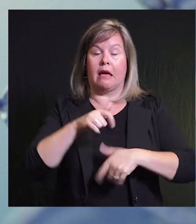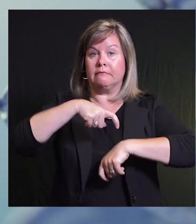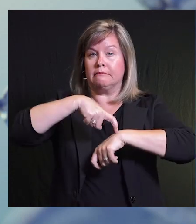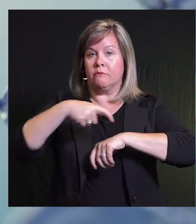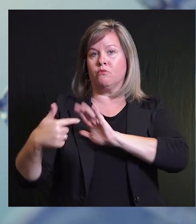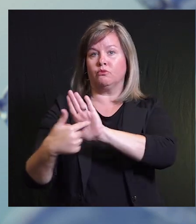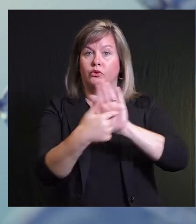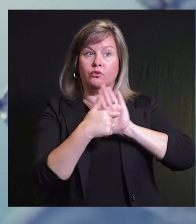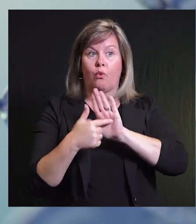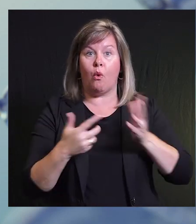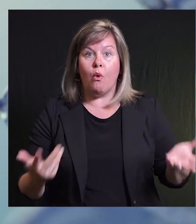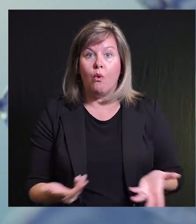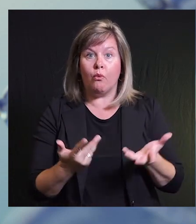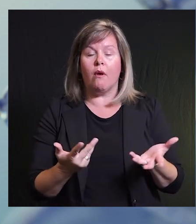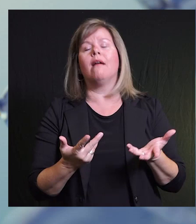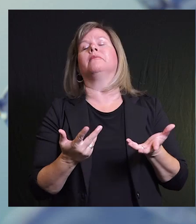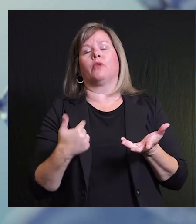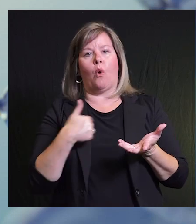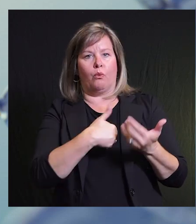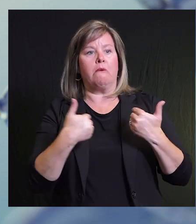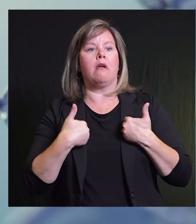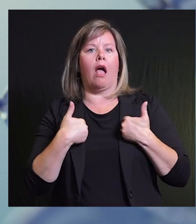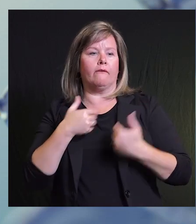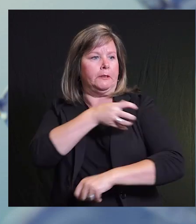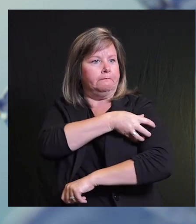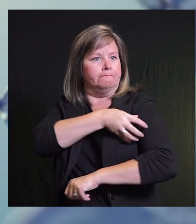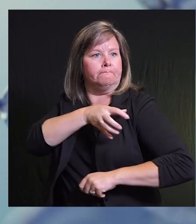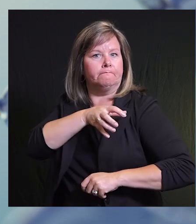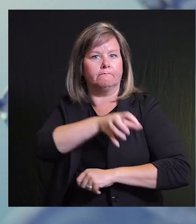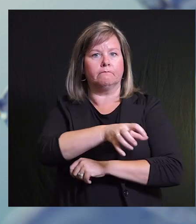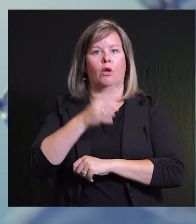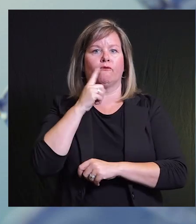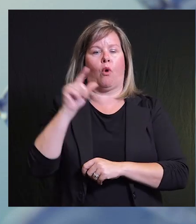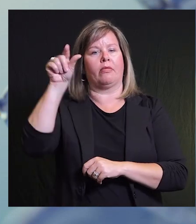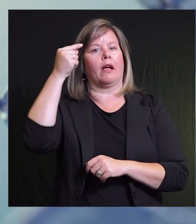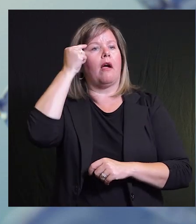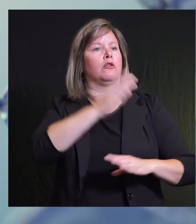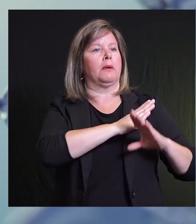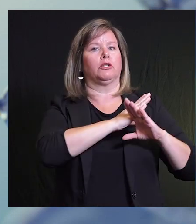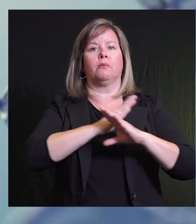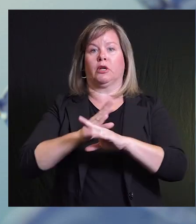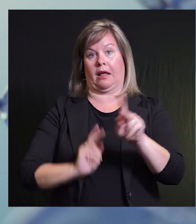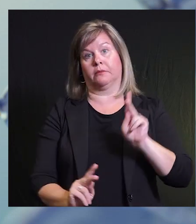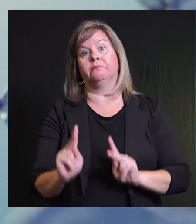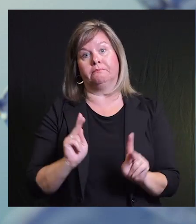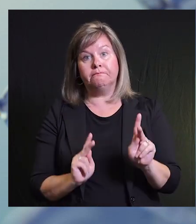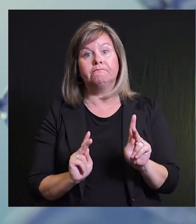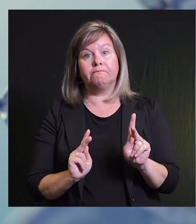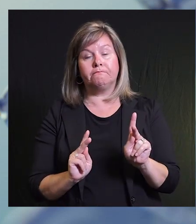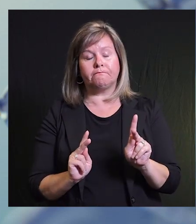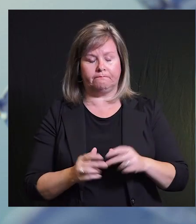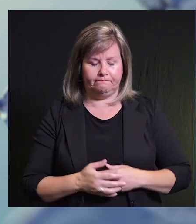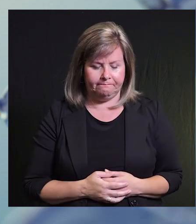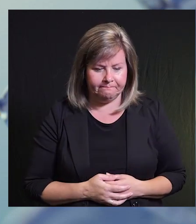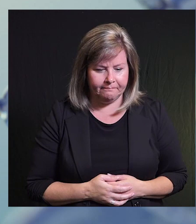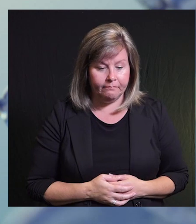then all spell out and create authorities for government to protect the life and safety of the